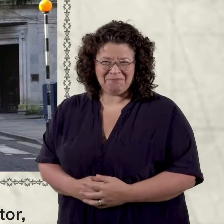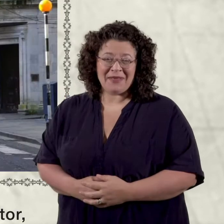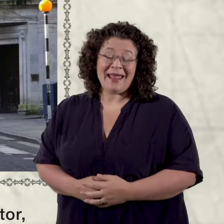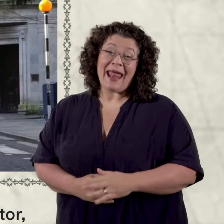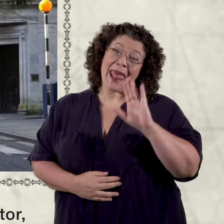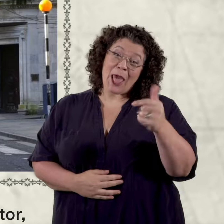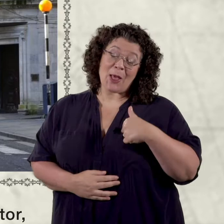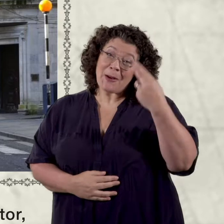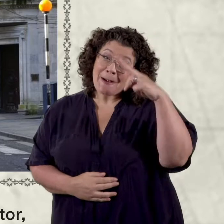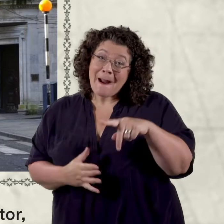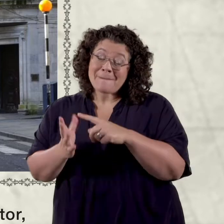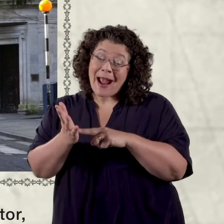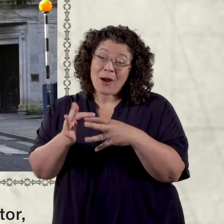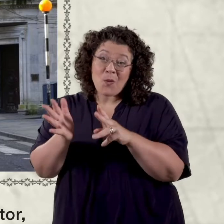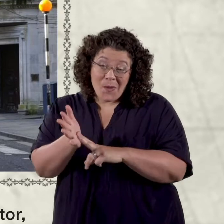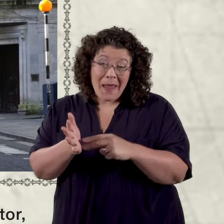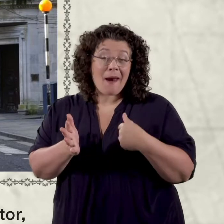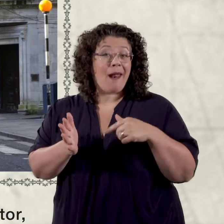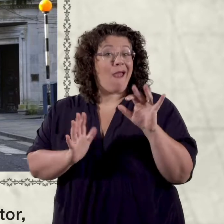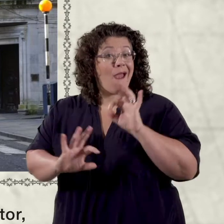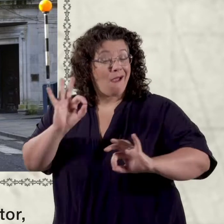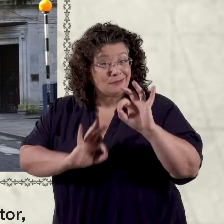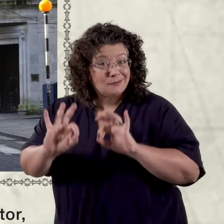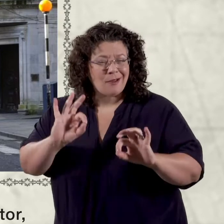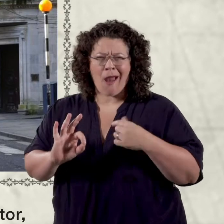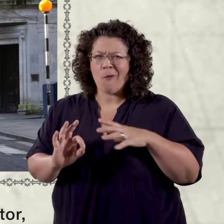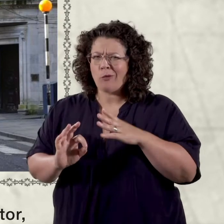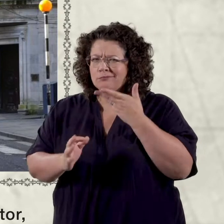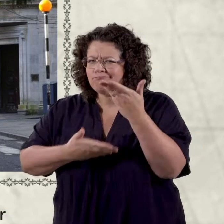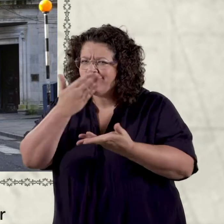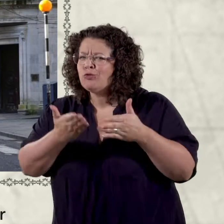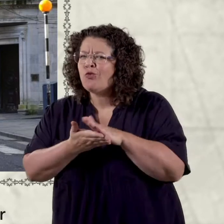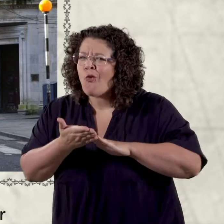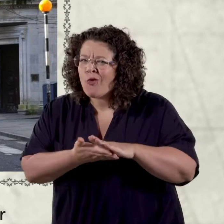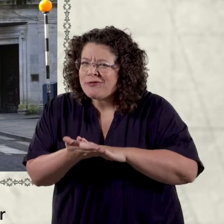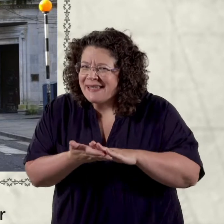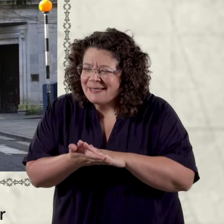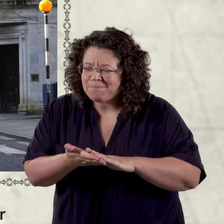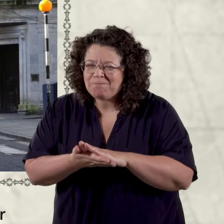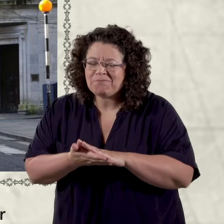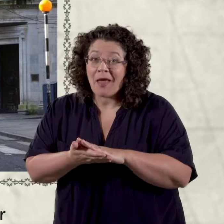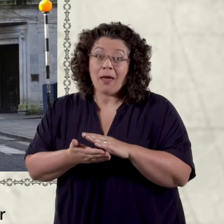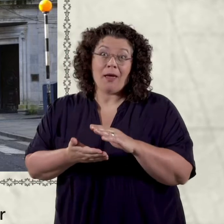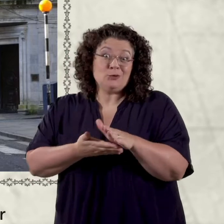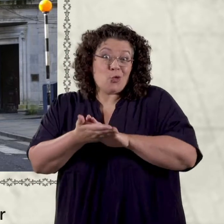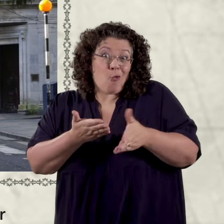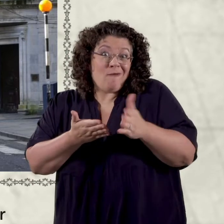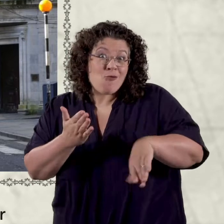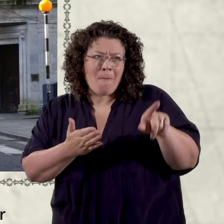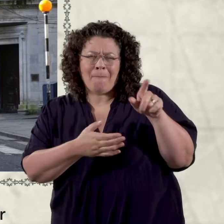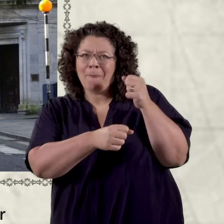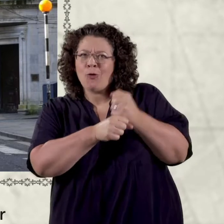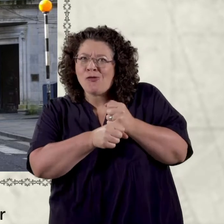Hello, my name is Anwen and I'm an actor, and I'd like to tell you a story. It's a story that my great-grandmother told